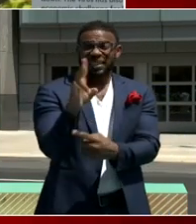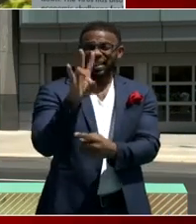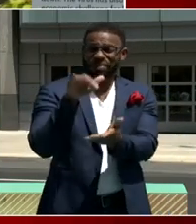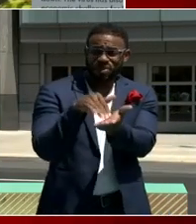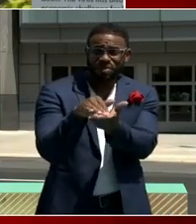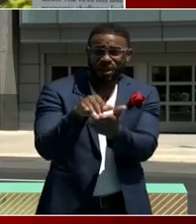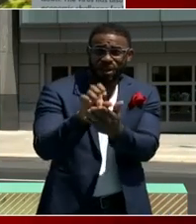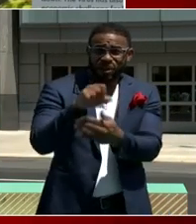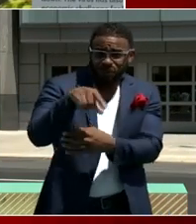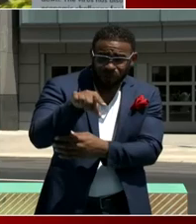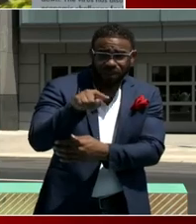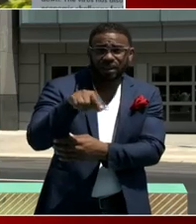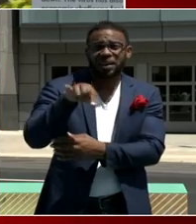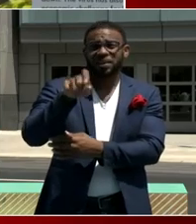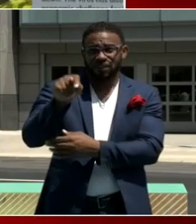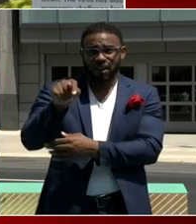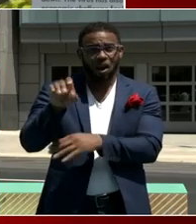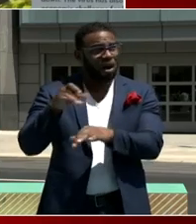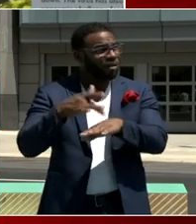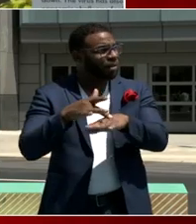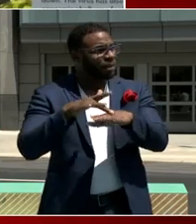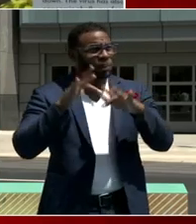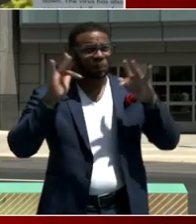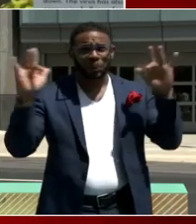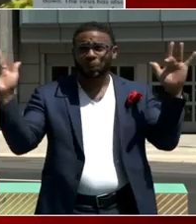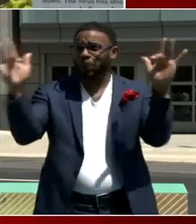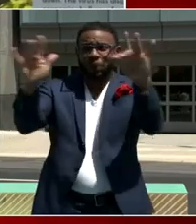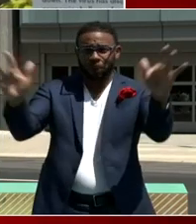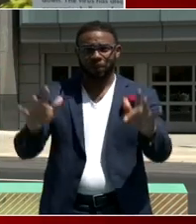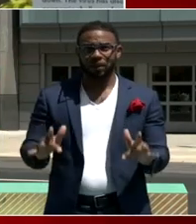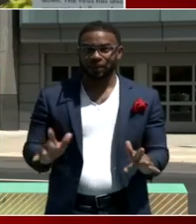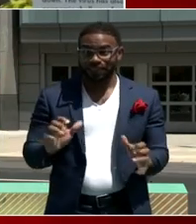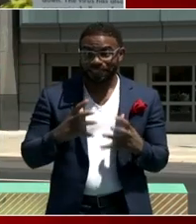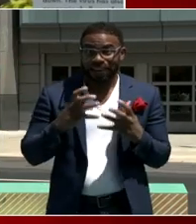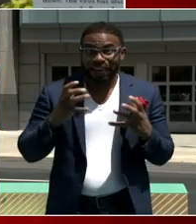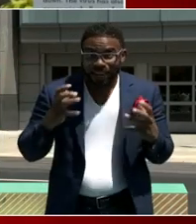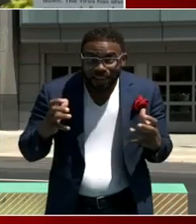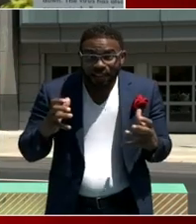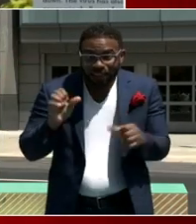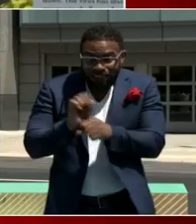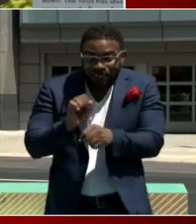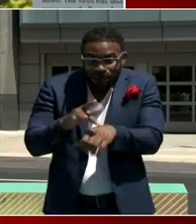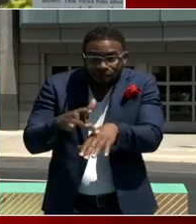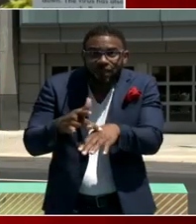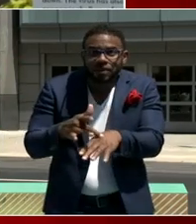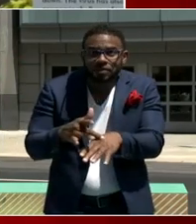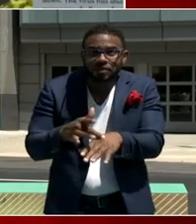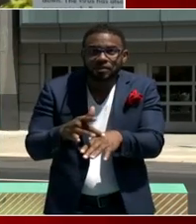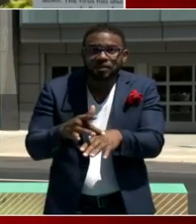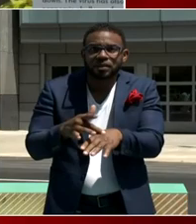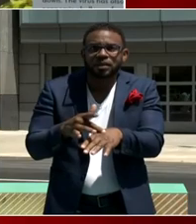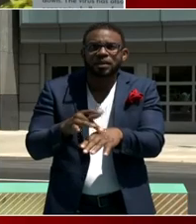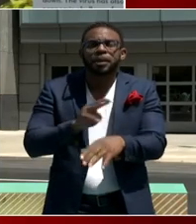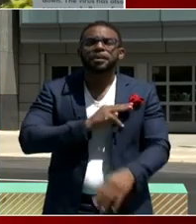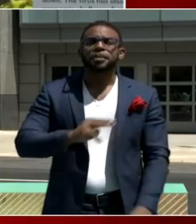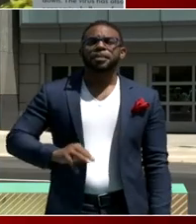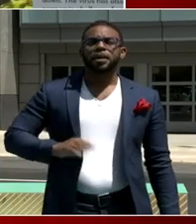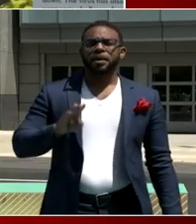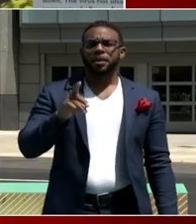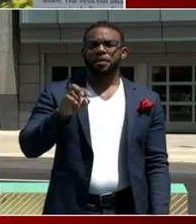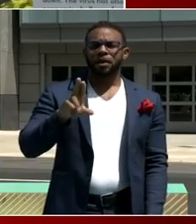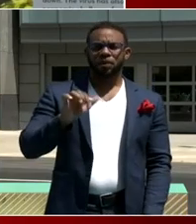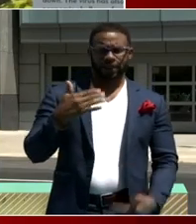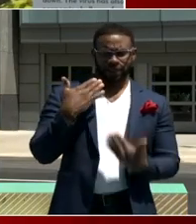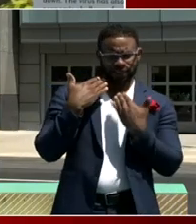million square feet of office space are vacant. That's a lot of jobs. Mayor Bowser, we